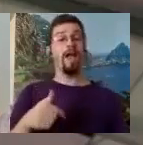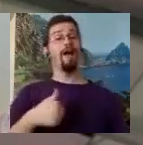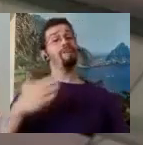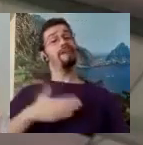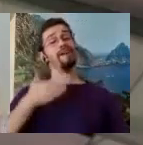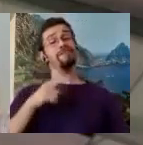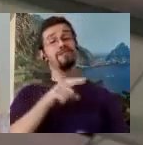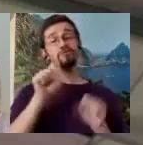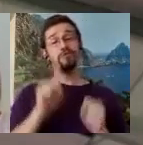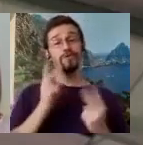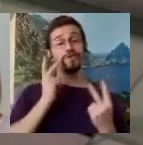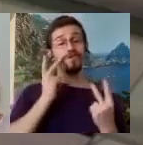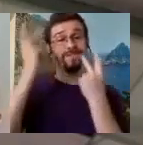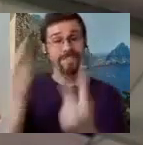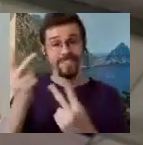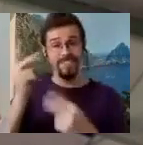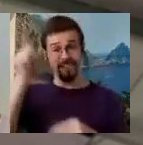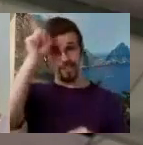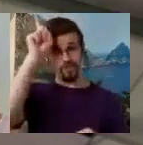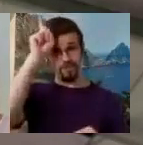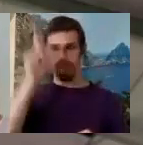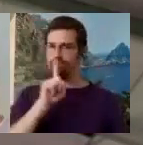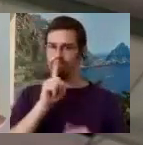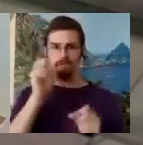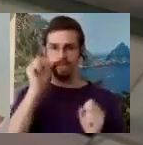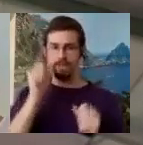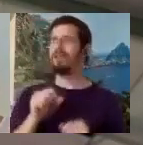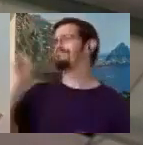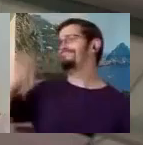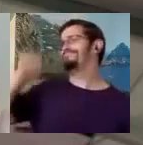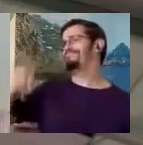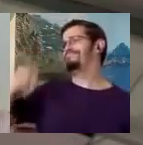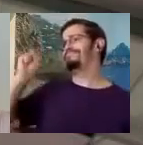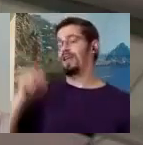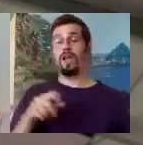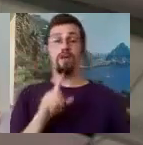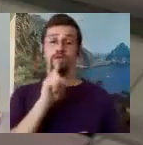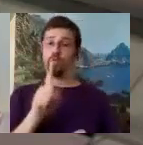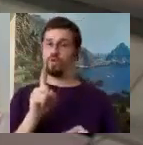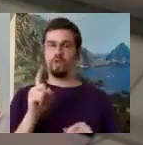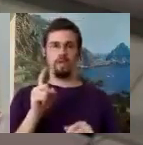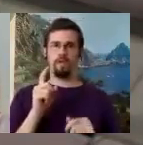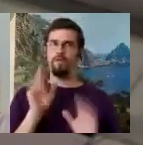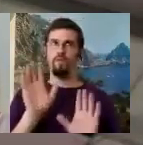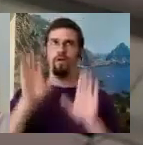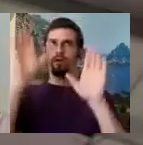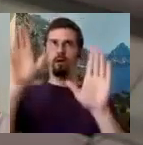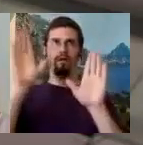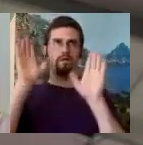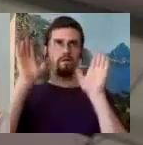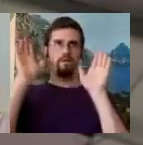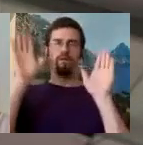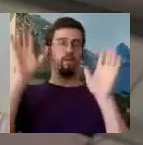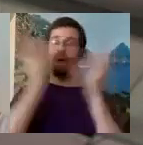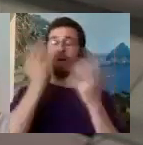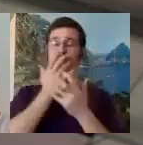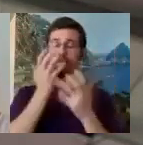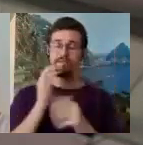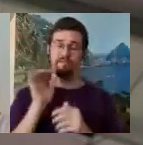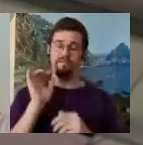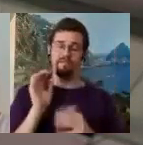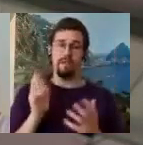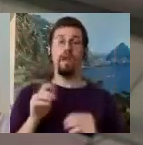Oh, that's a wonderful testament to Stefan and his teaching, and it's well deserved. I'm